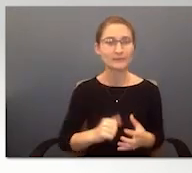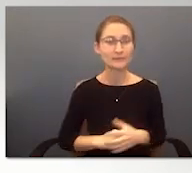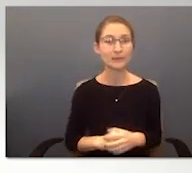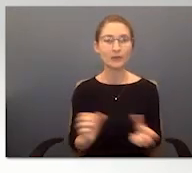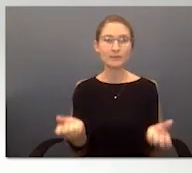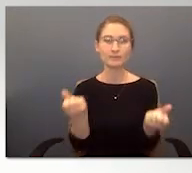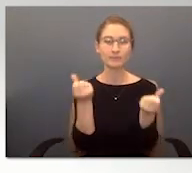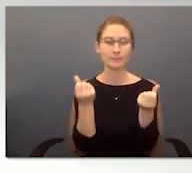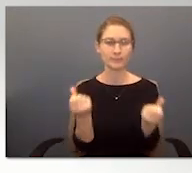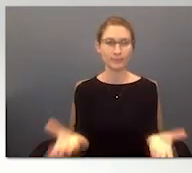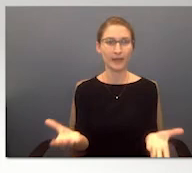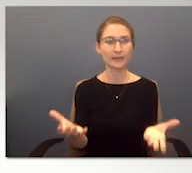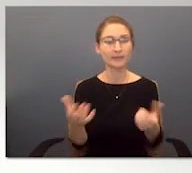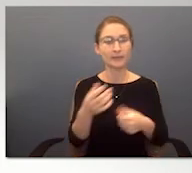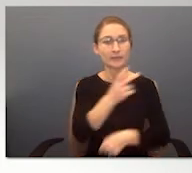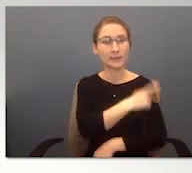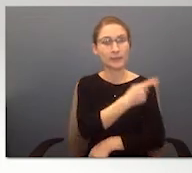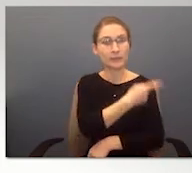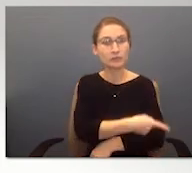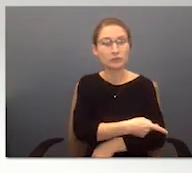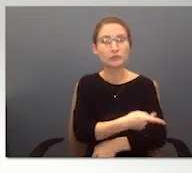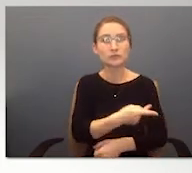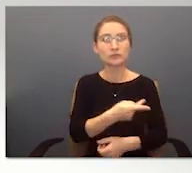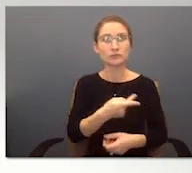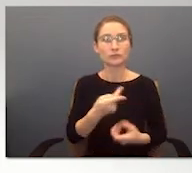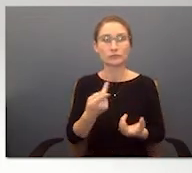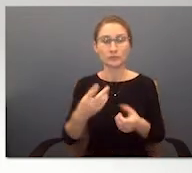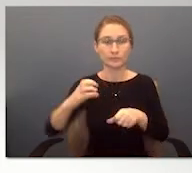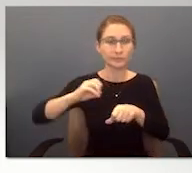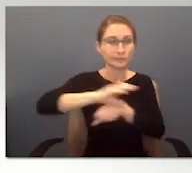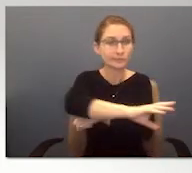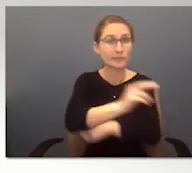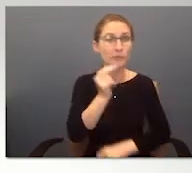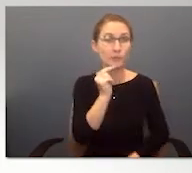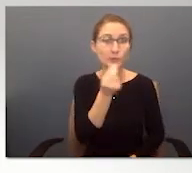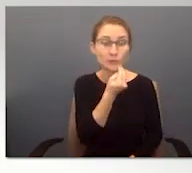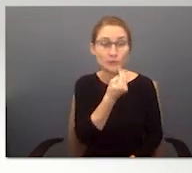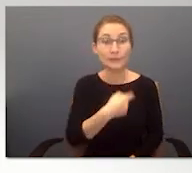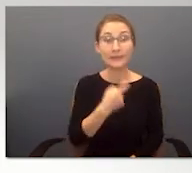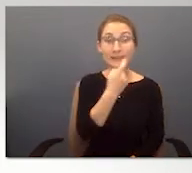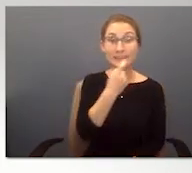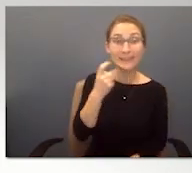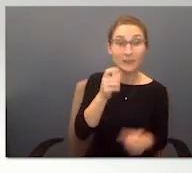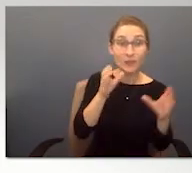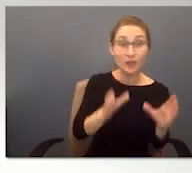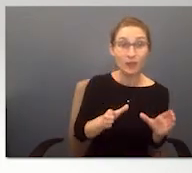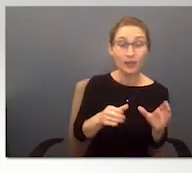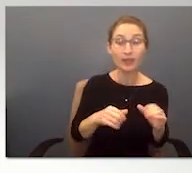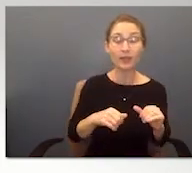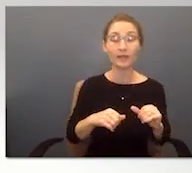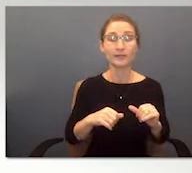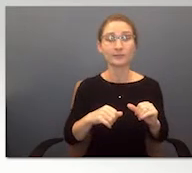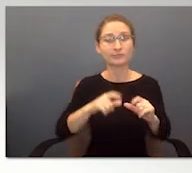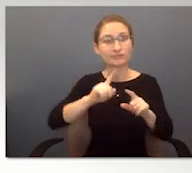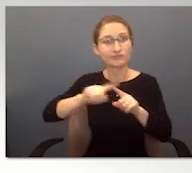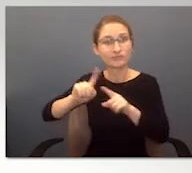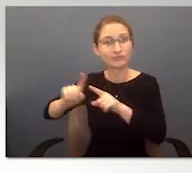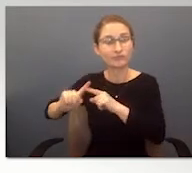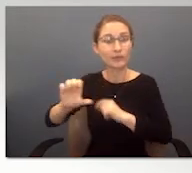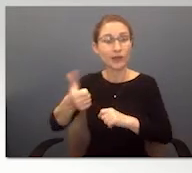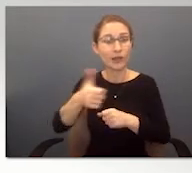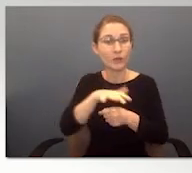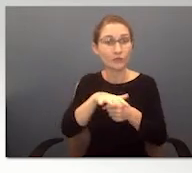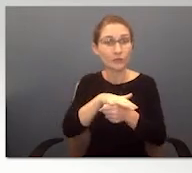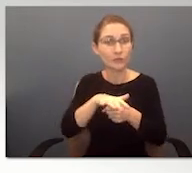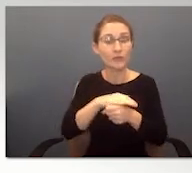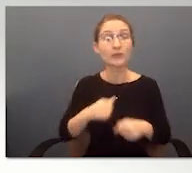nutritional problem, whether it was under or over nutrition, dental caries, dental hygiene was really quite an issue on the Navajo Reservation, I decided